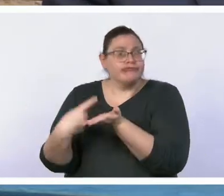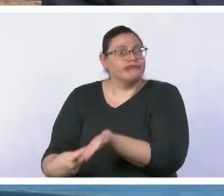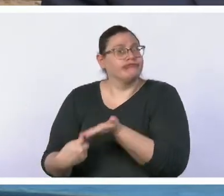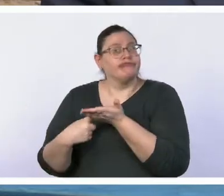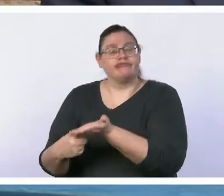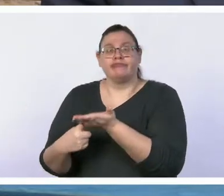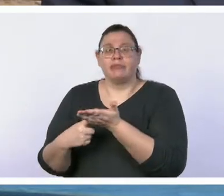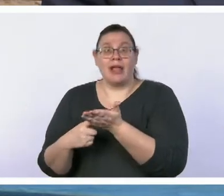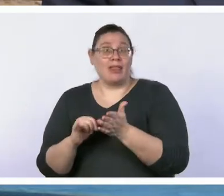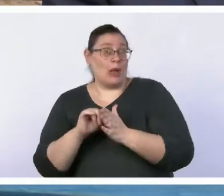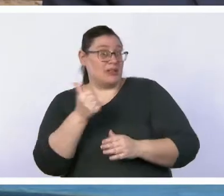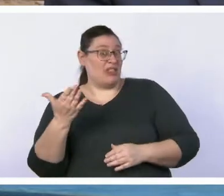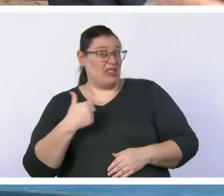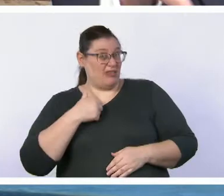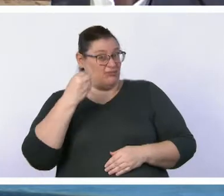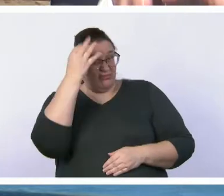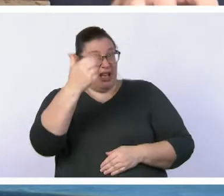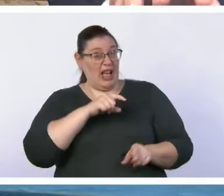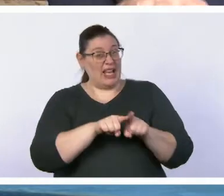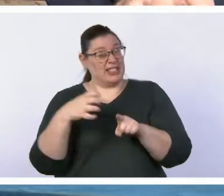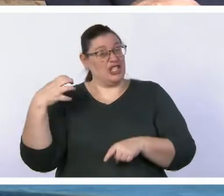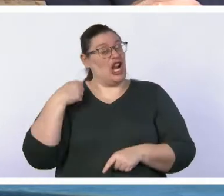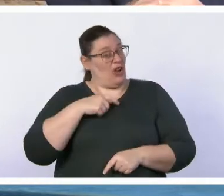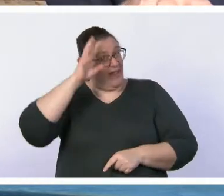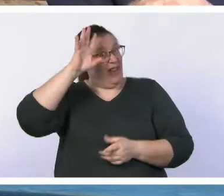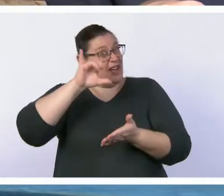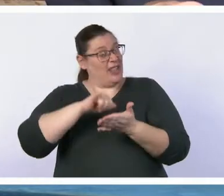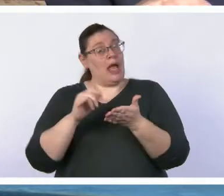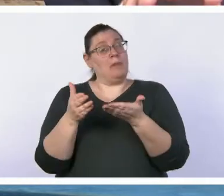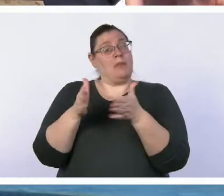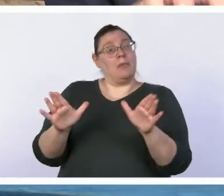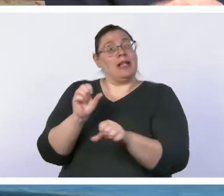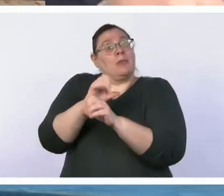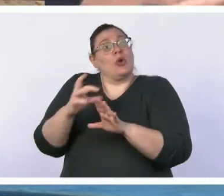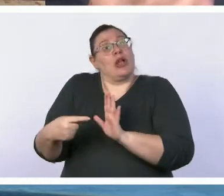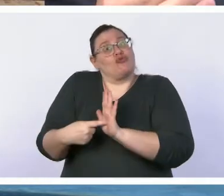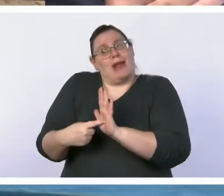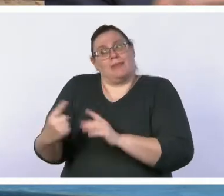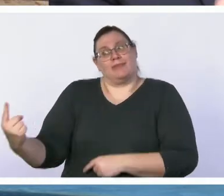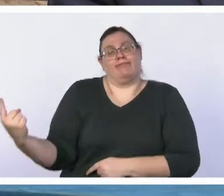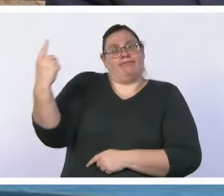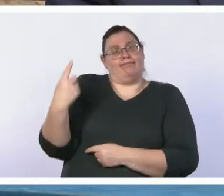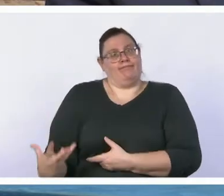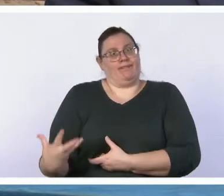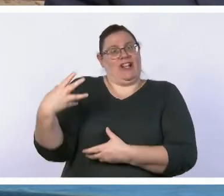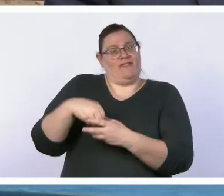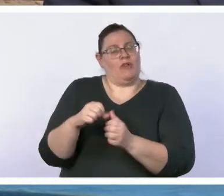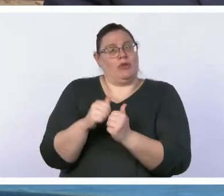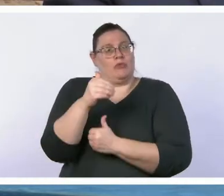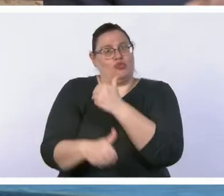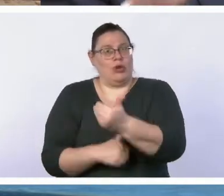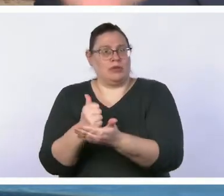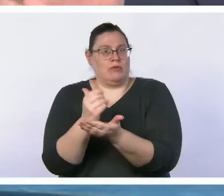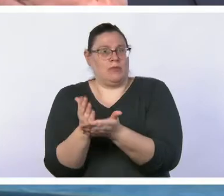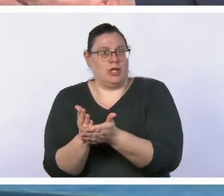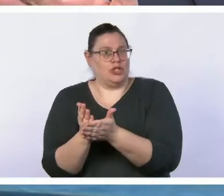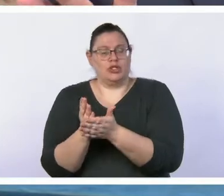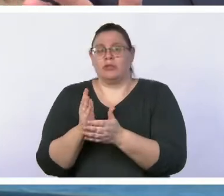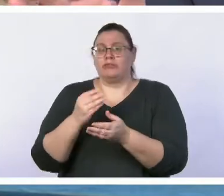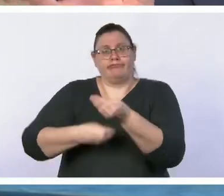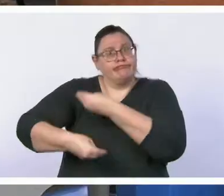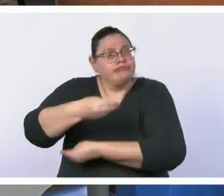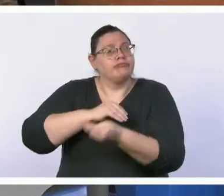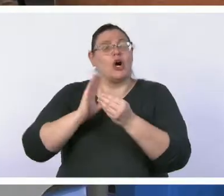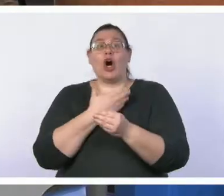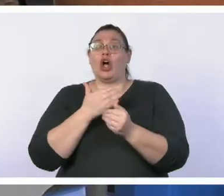I innovated as chair, to have our public employee representatives there participating in the budget process. We have all of our neighborhood